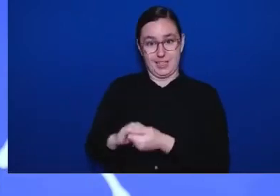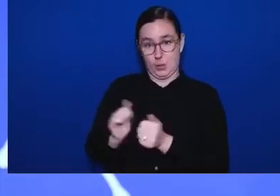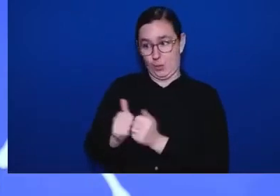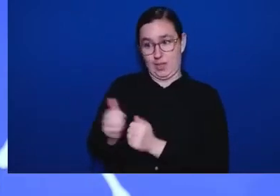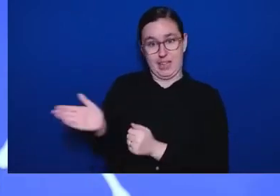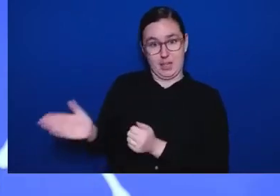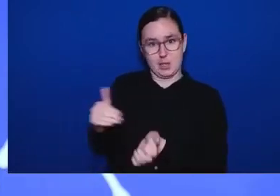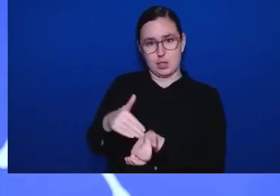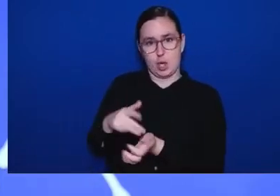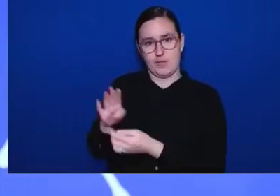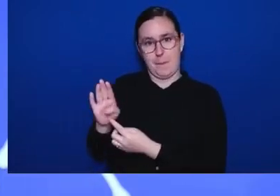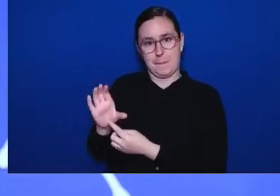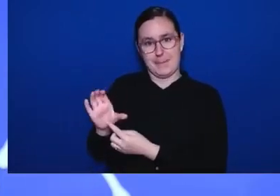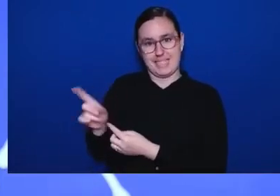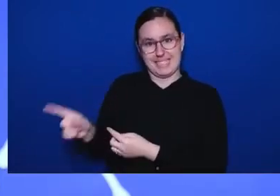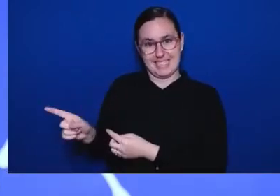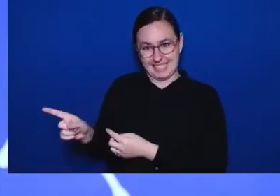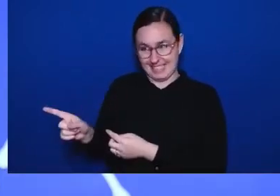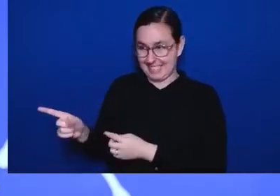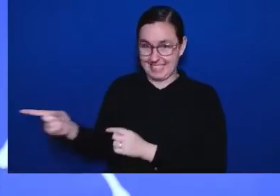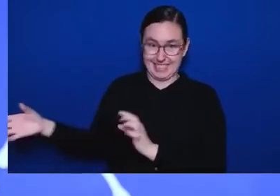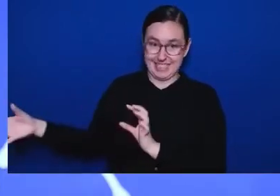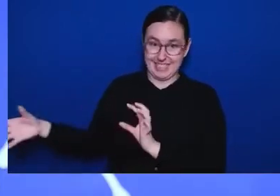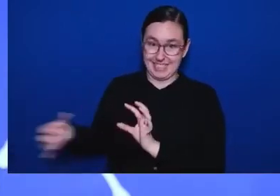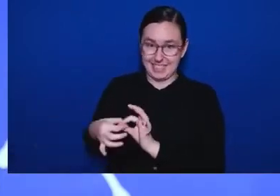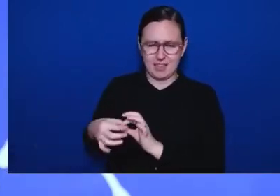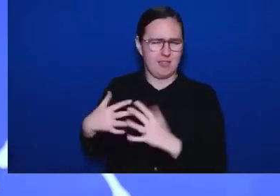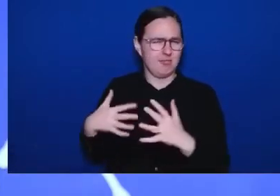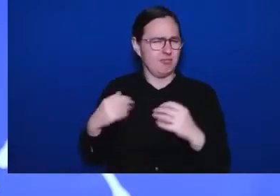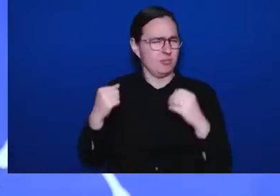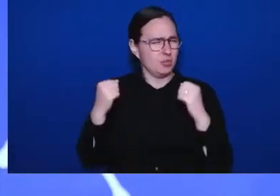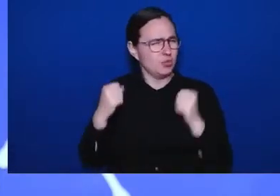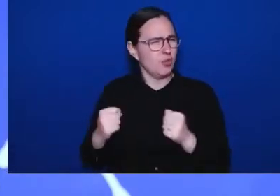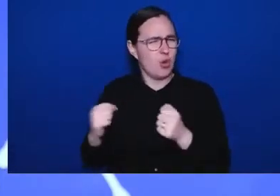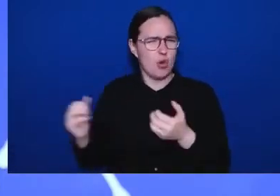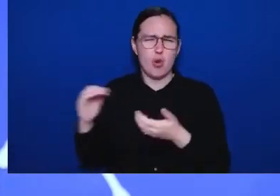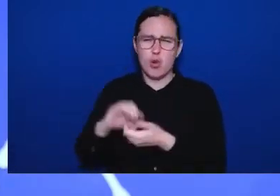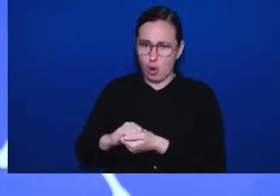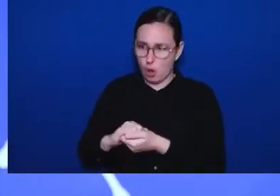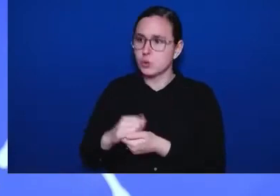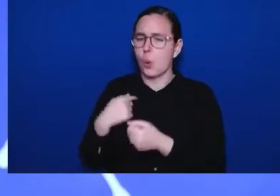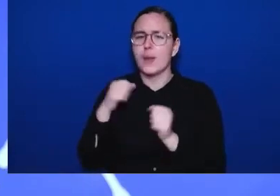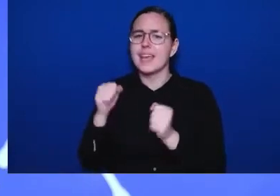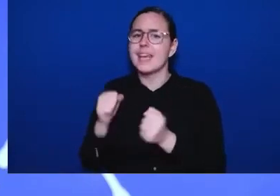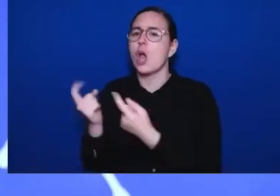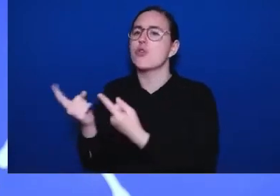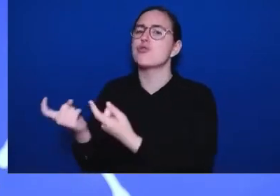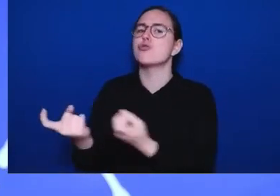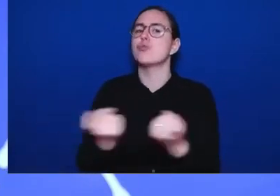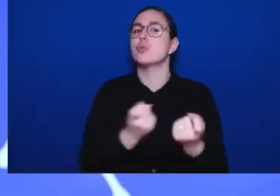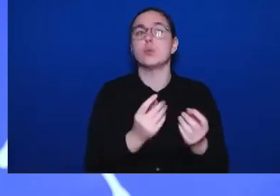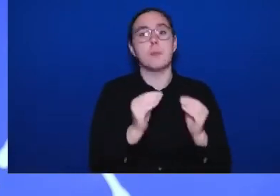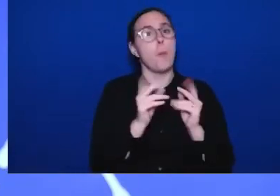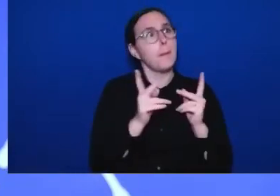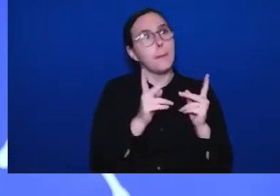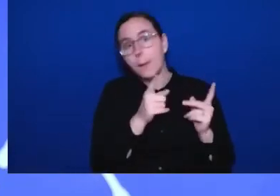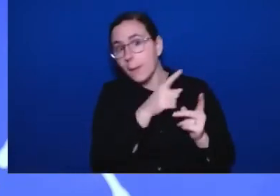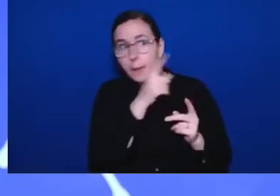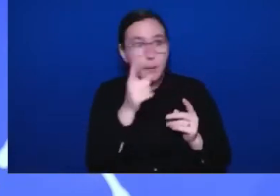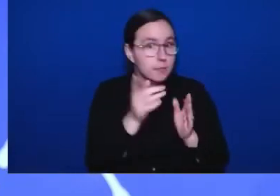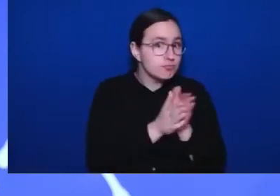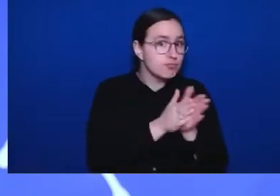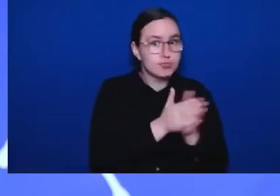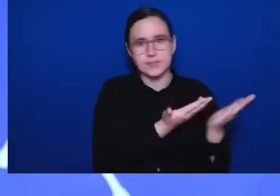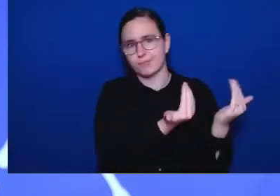going to be able to recruit more people to come to BC. And this is a straightforward and important way for people